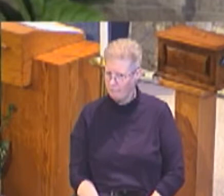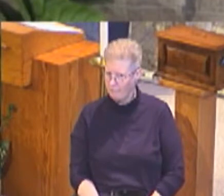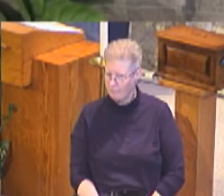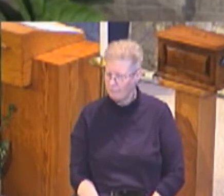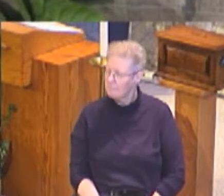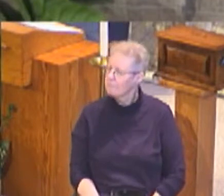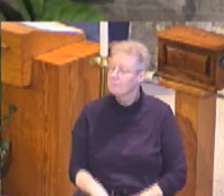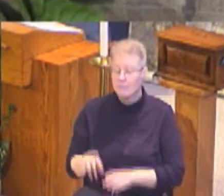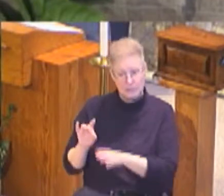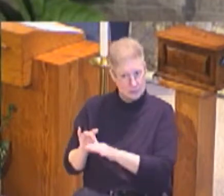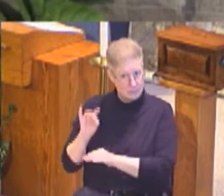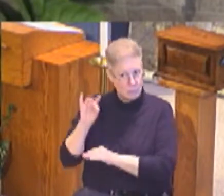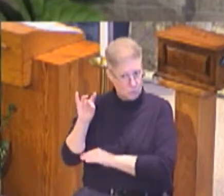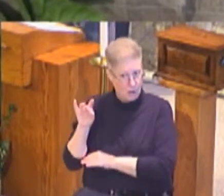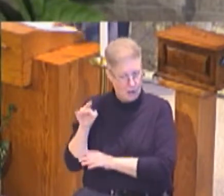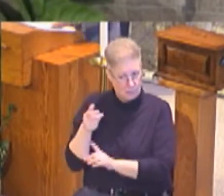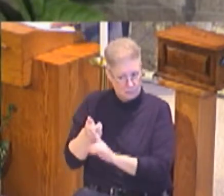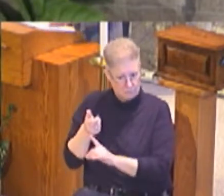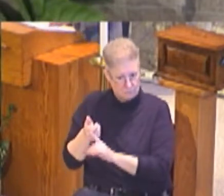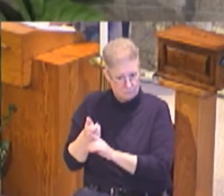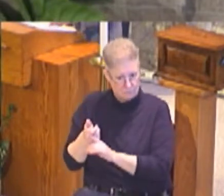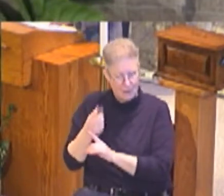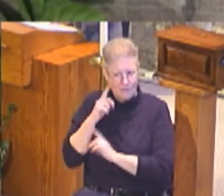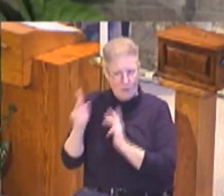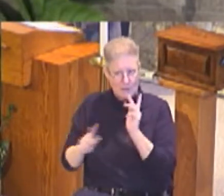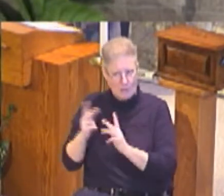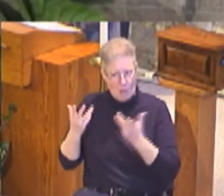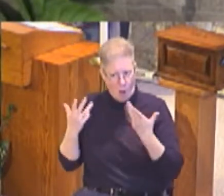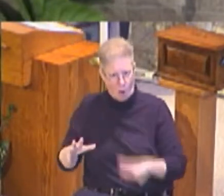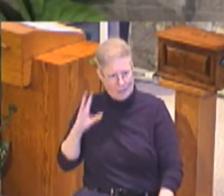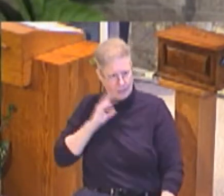Spirituality is for those of us who've already been there.